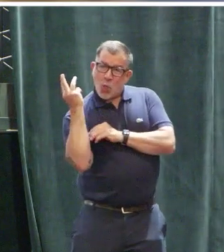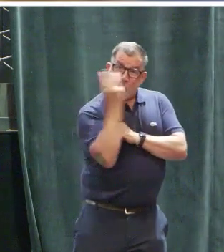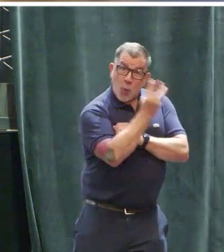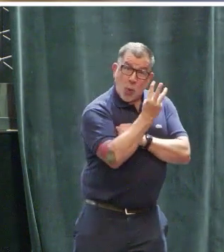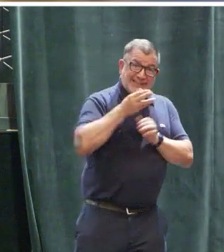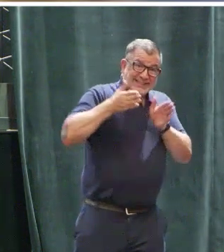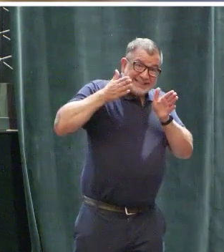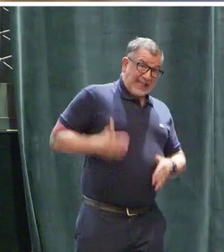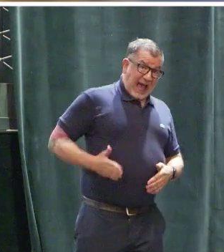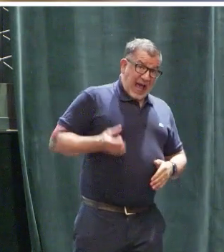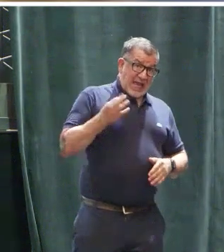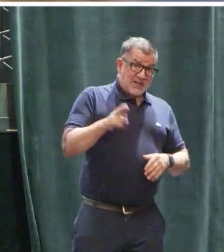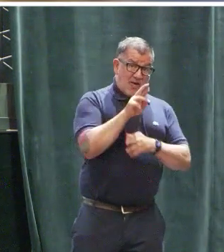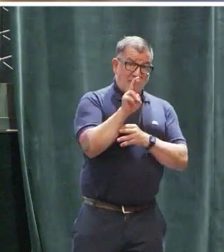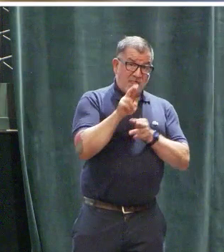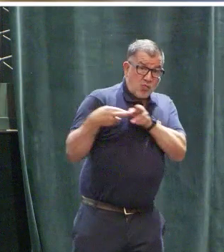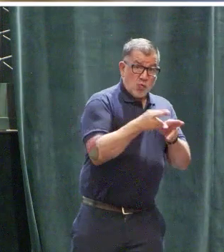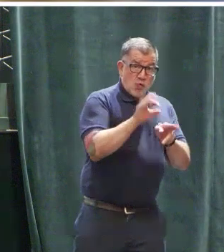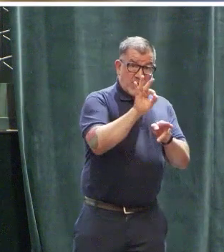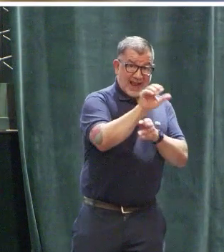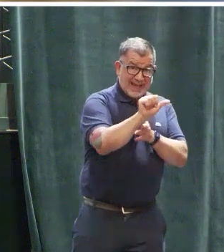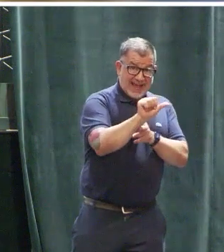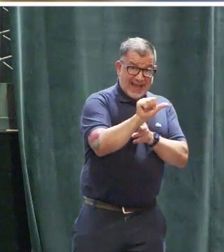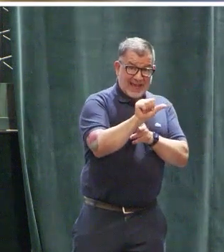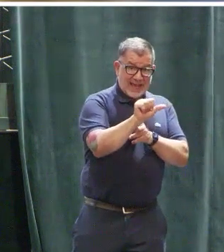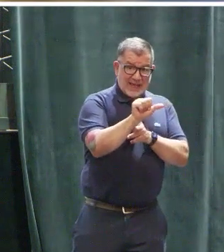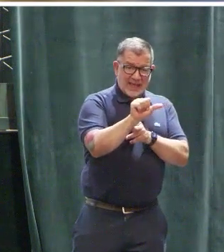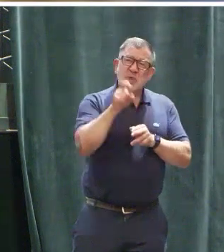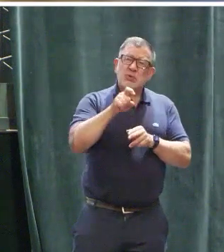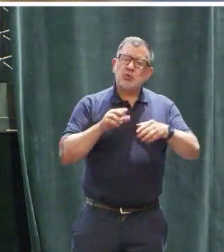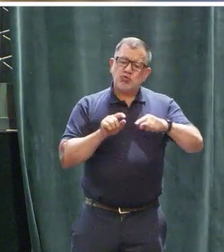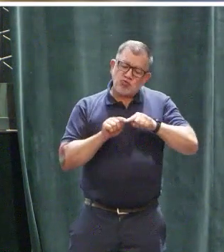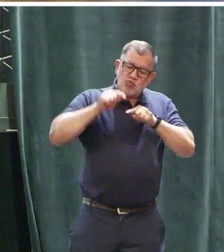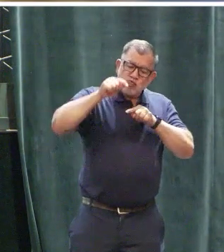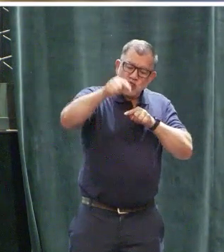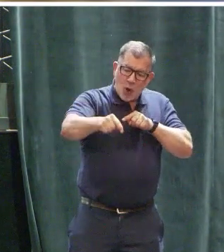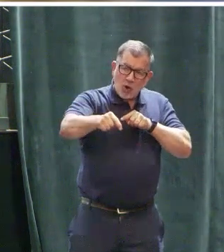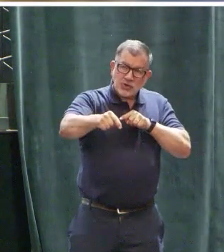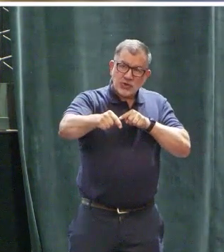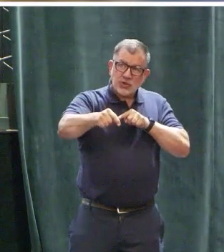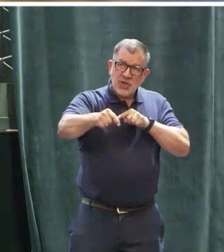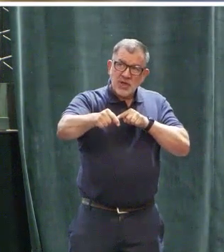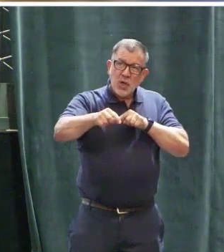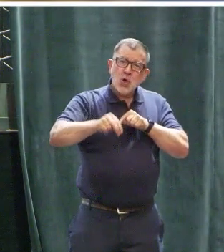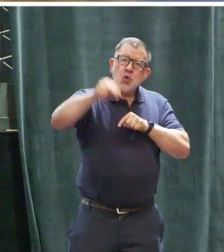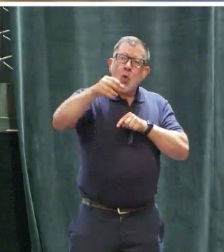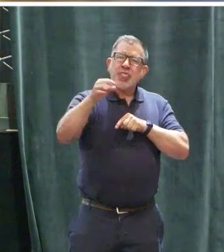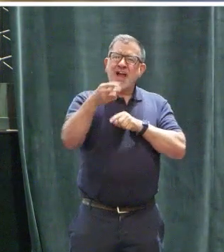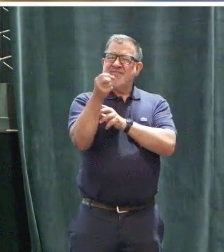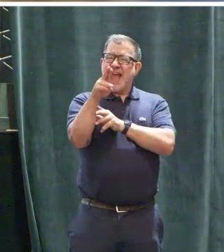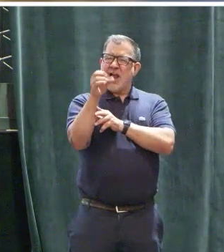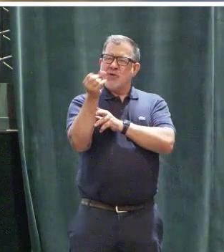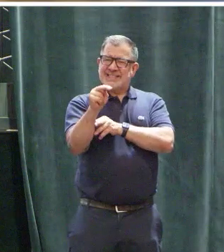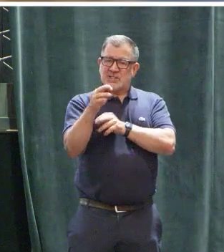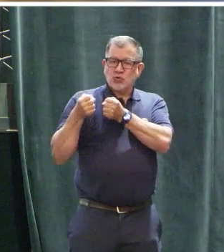9A. And it was going to be crossing here just north of Harrison Street. And then it would be proceeding down